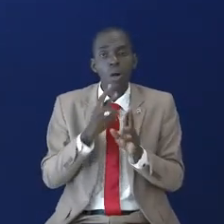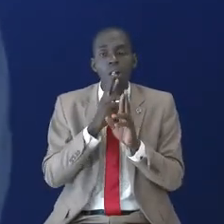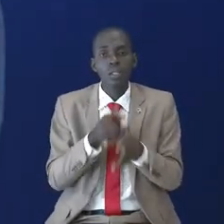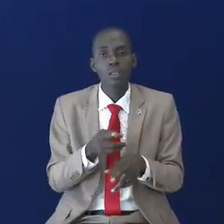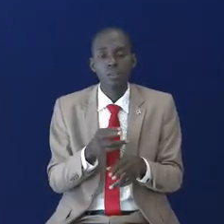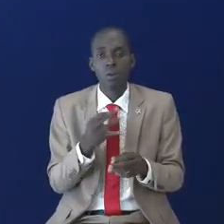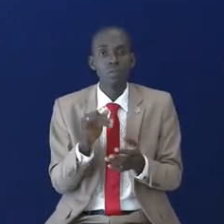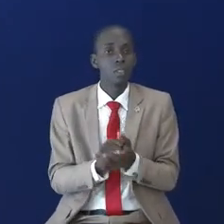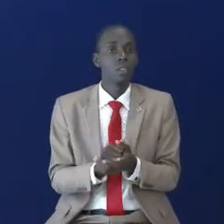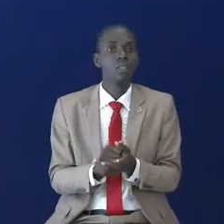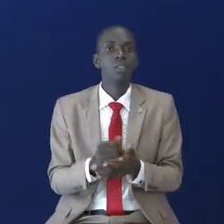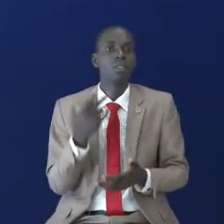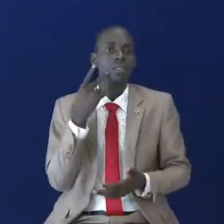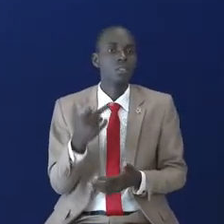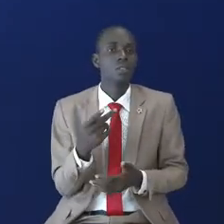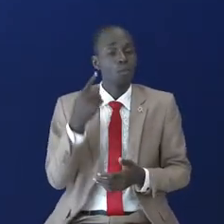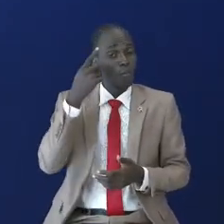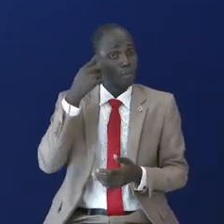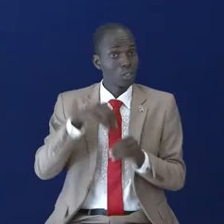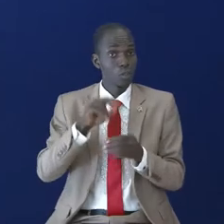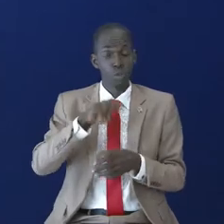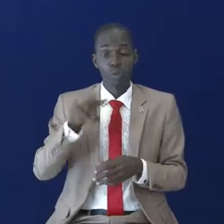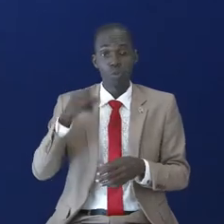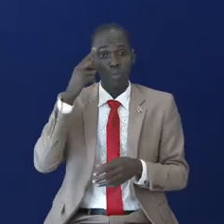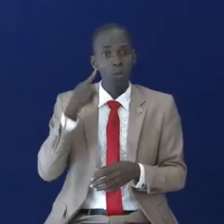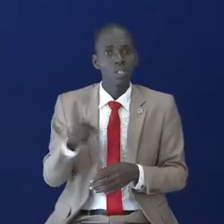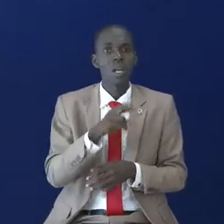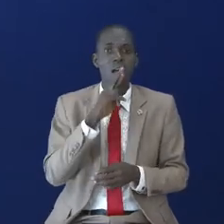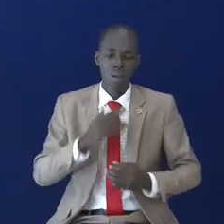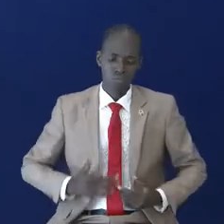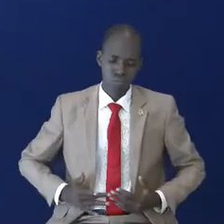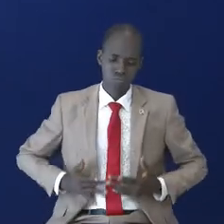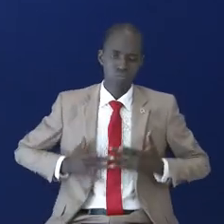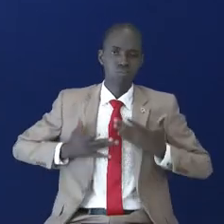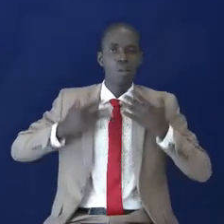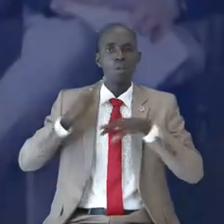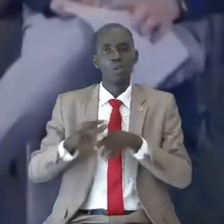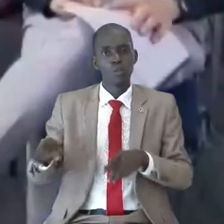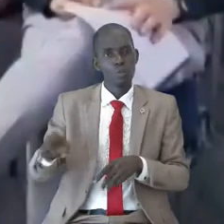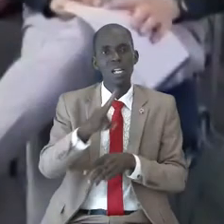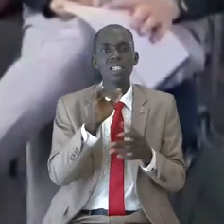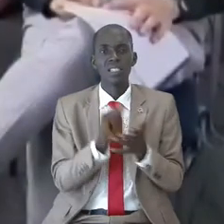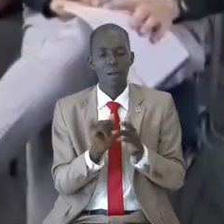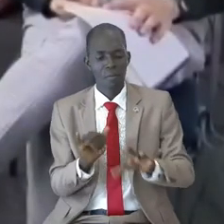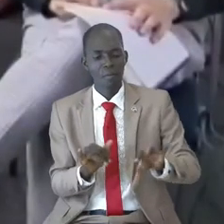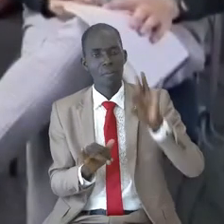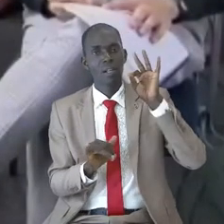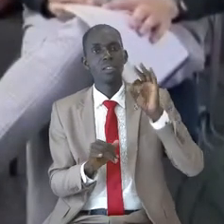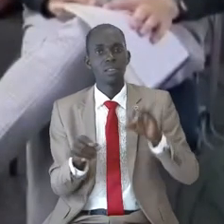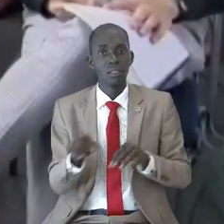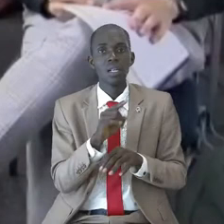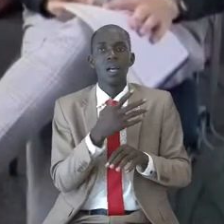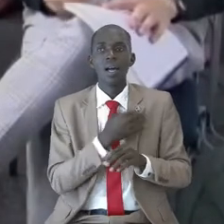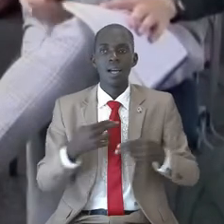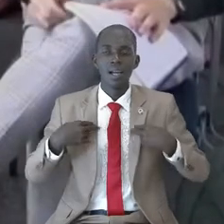verse 22. For they are life unto those that find them, and health, your